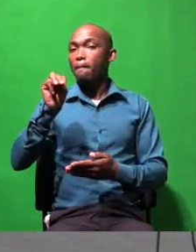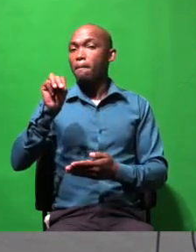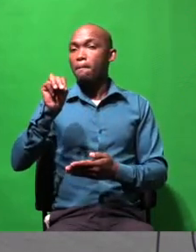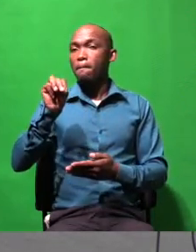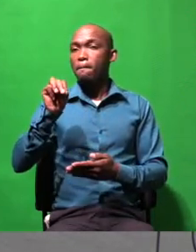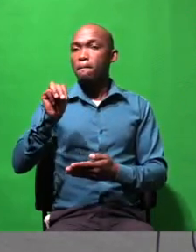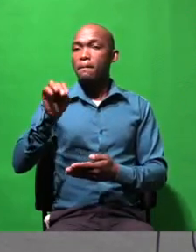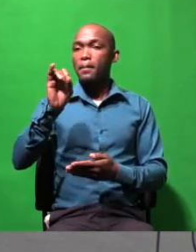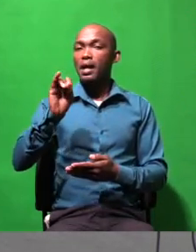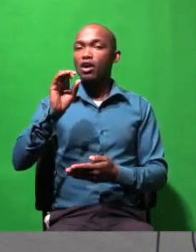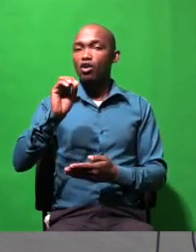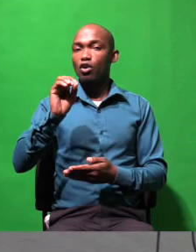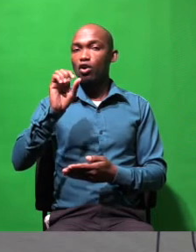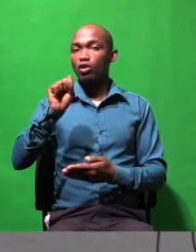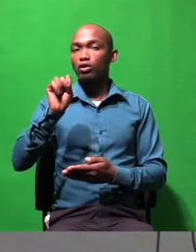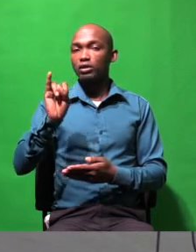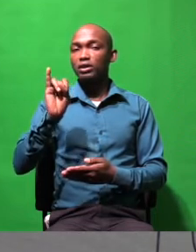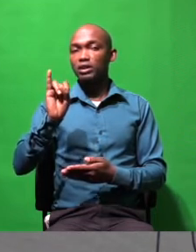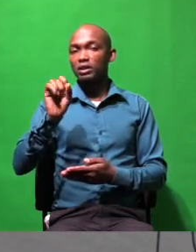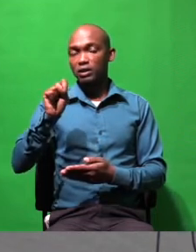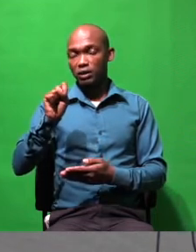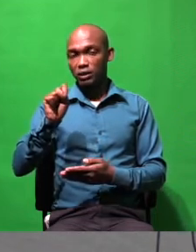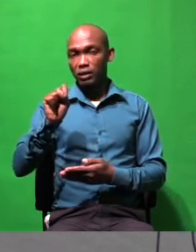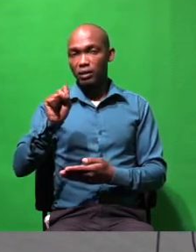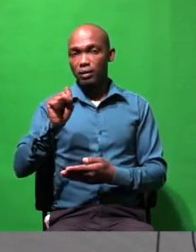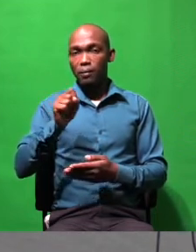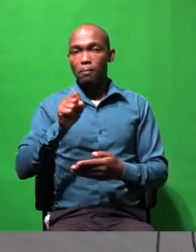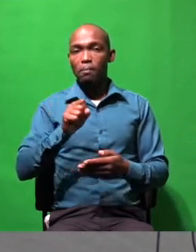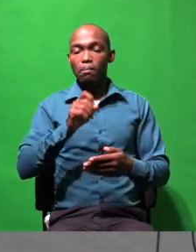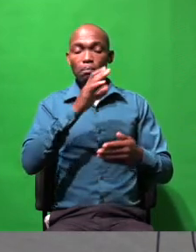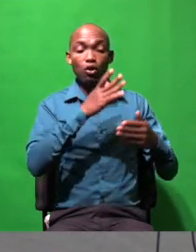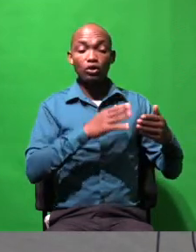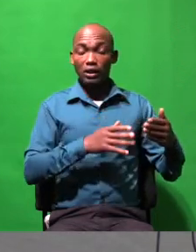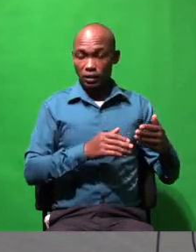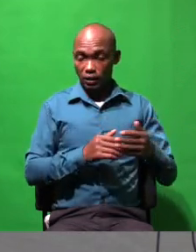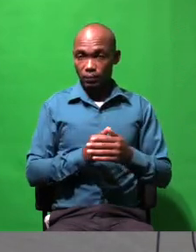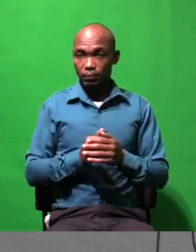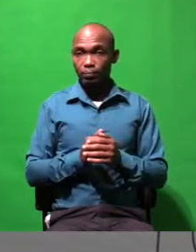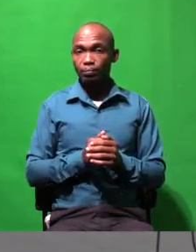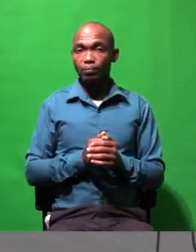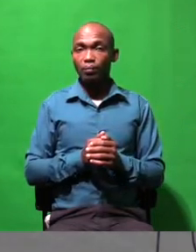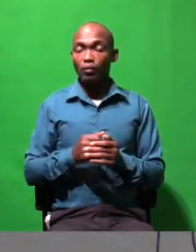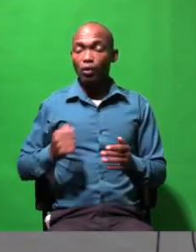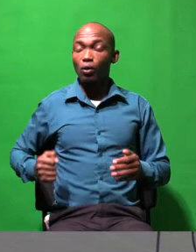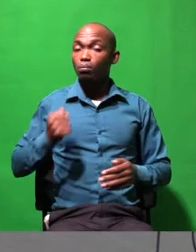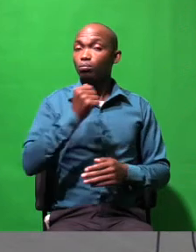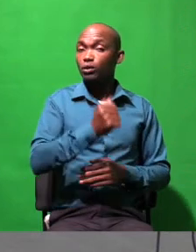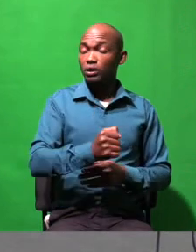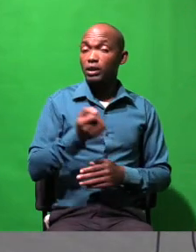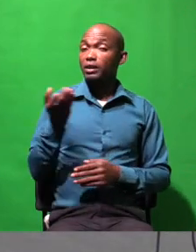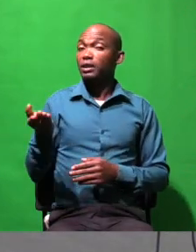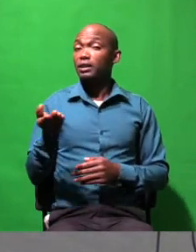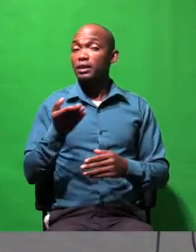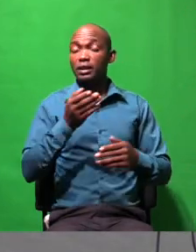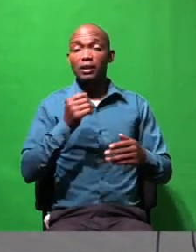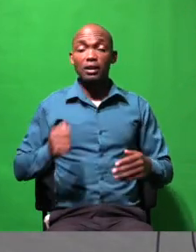process. Good. Through meiosis. Through meiosis process. This is the